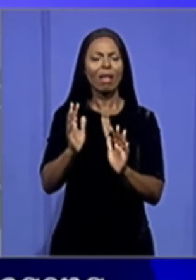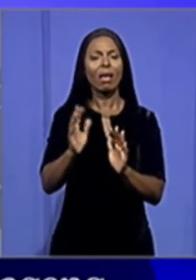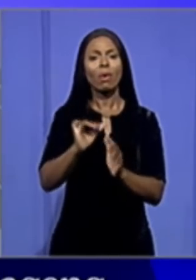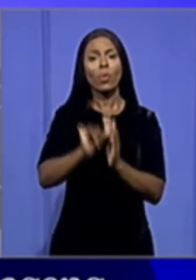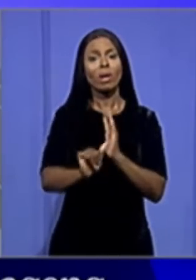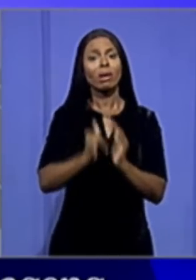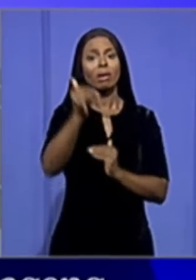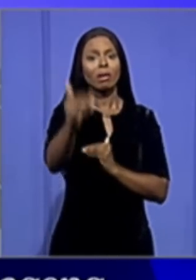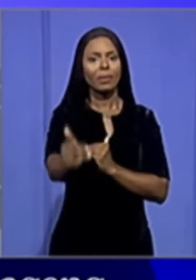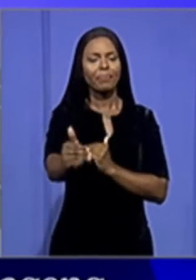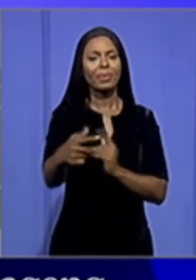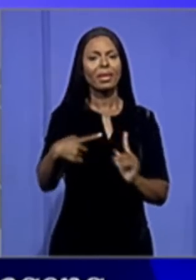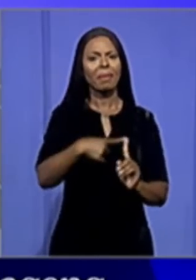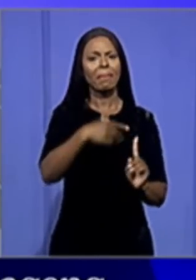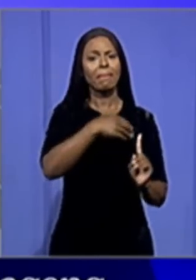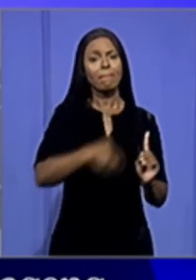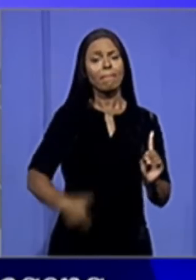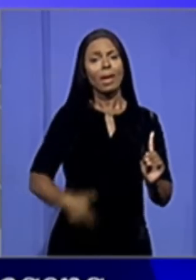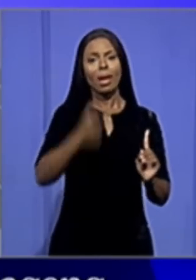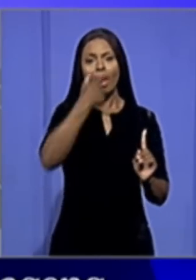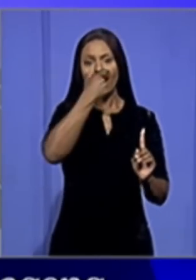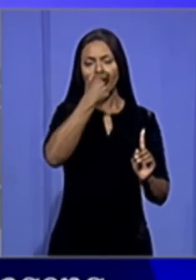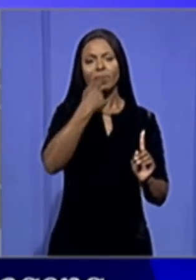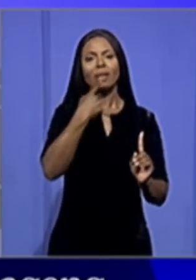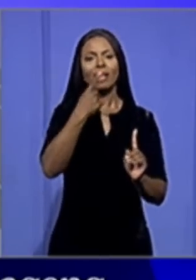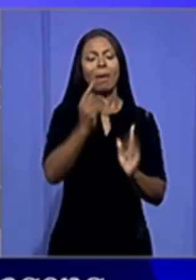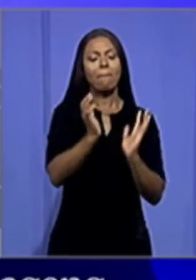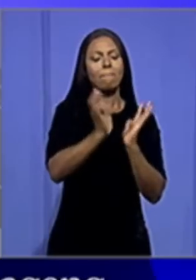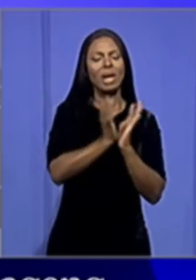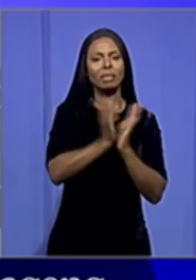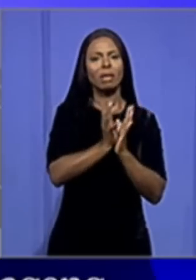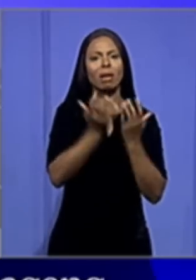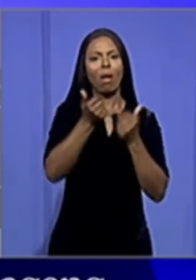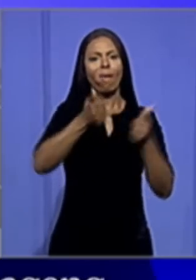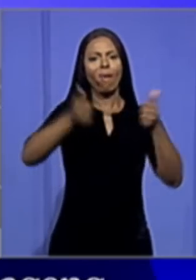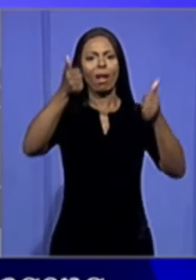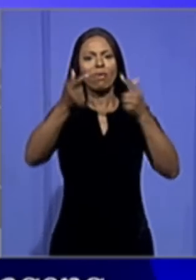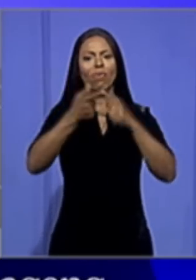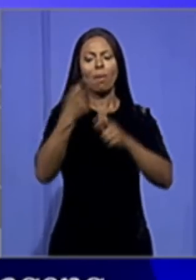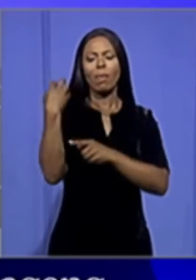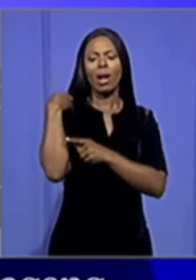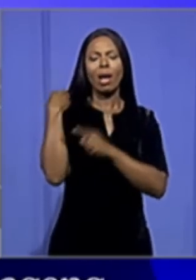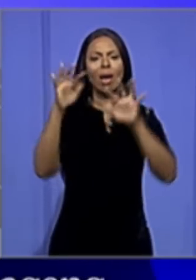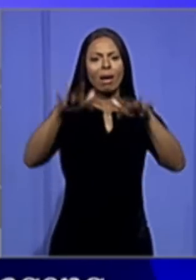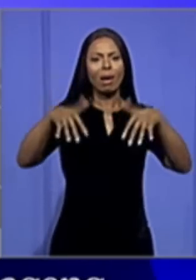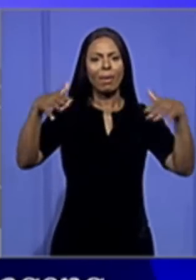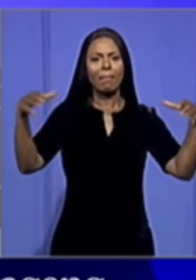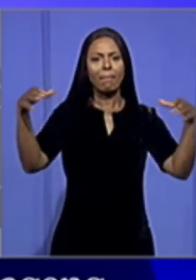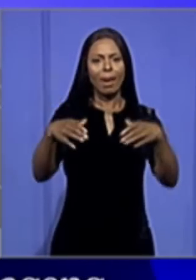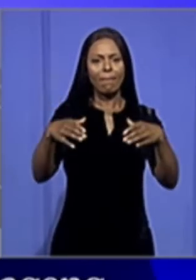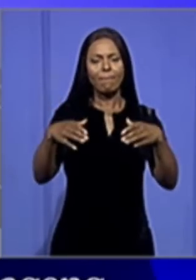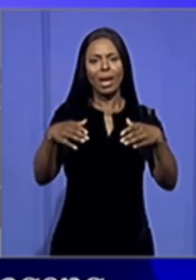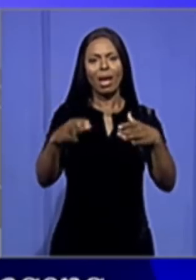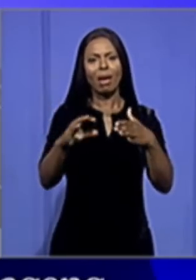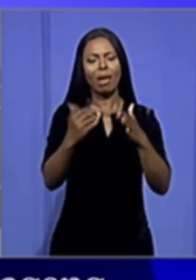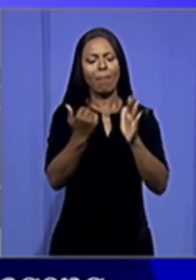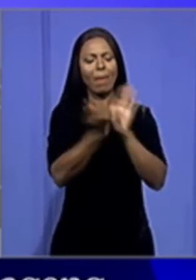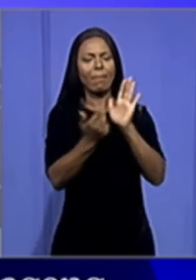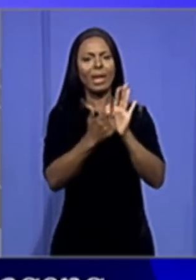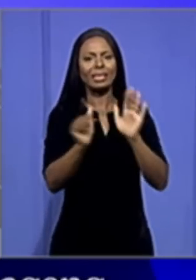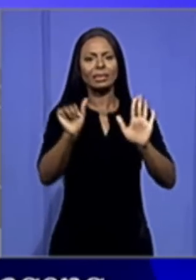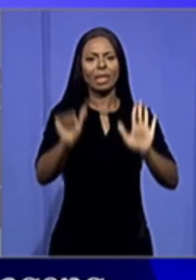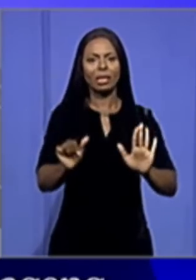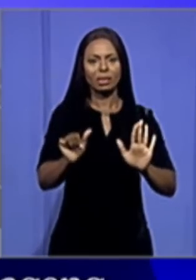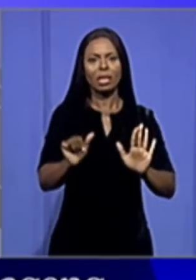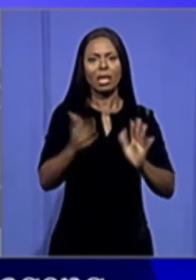tlago. Ramaphosa o biditše kopano ya mafelelo ya lekgotla la kabinete ya taolo ya botshelela ya ka sefako